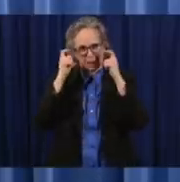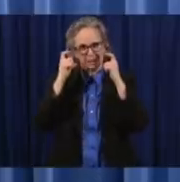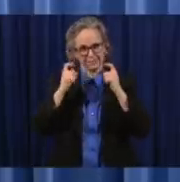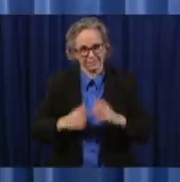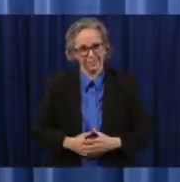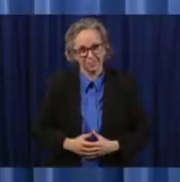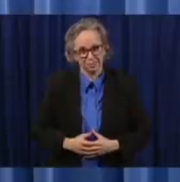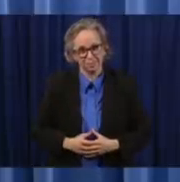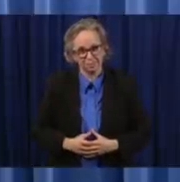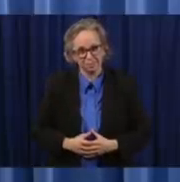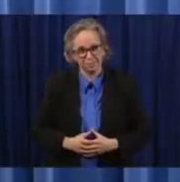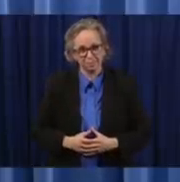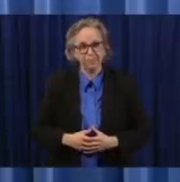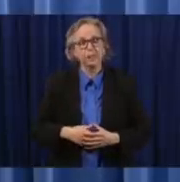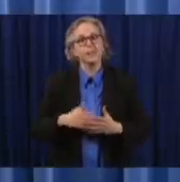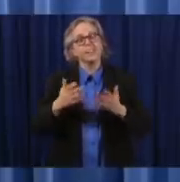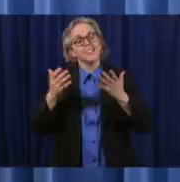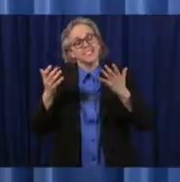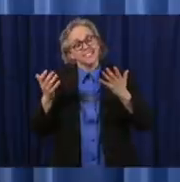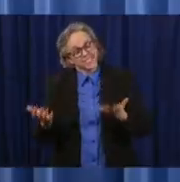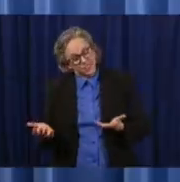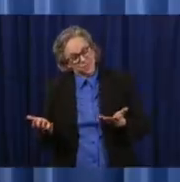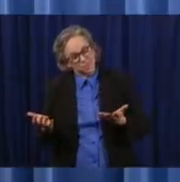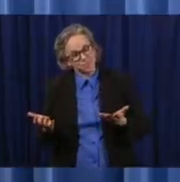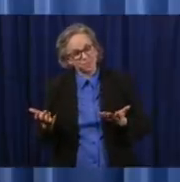But we also know that